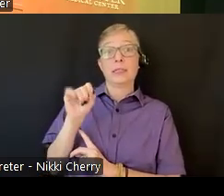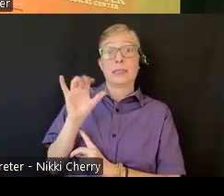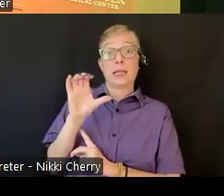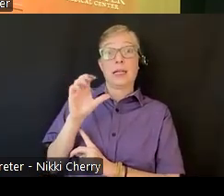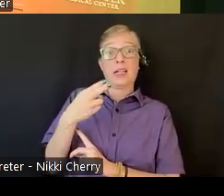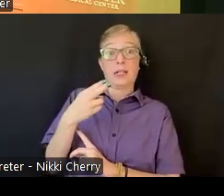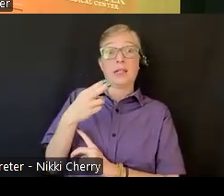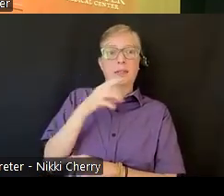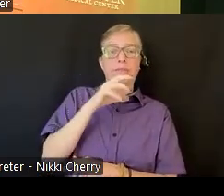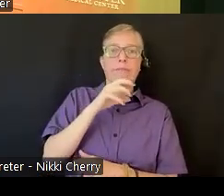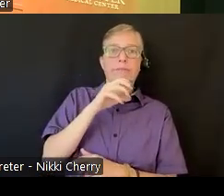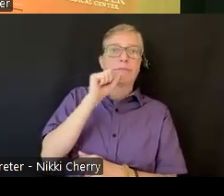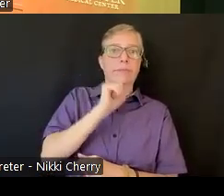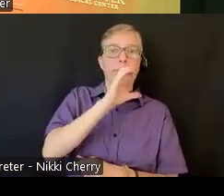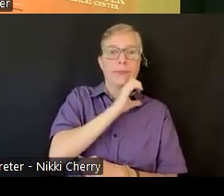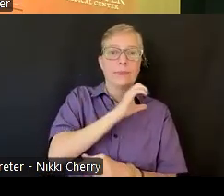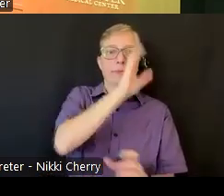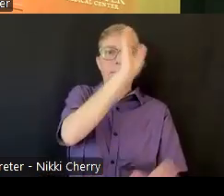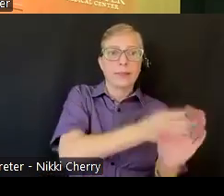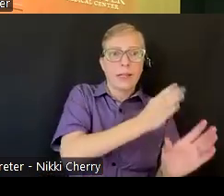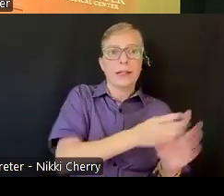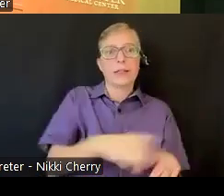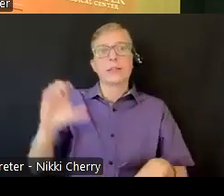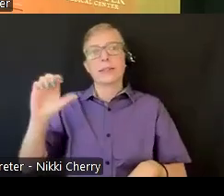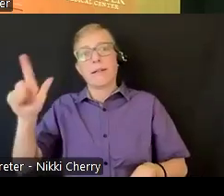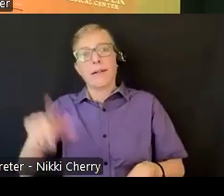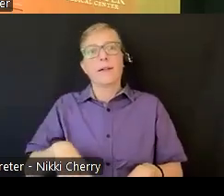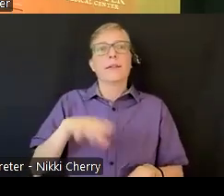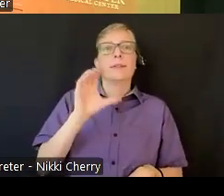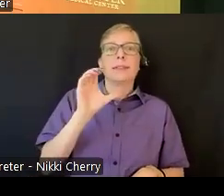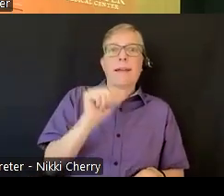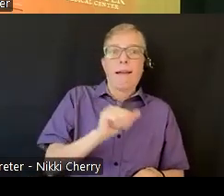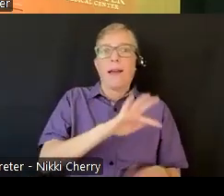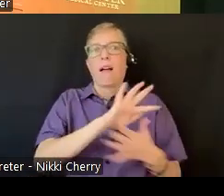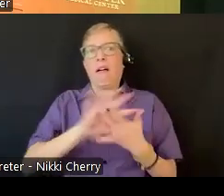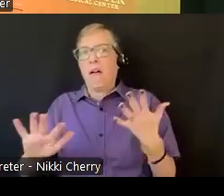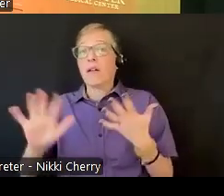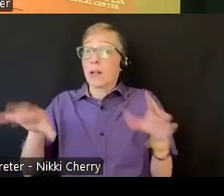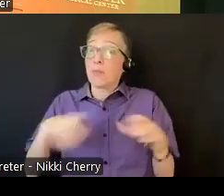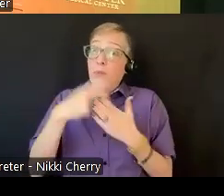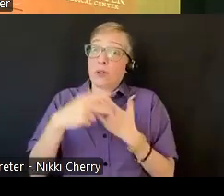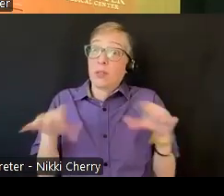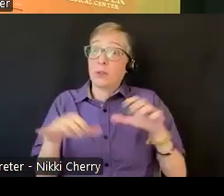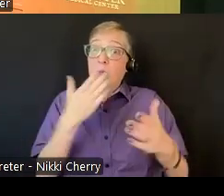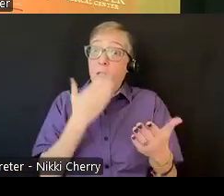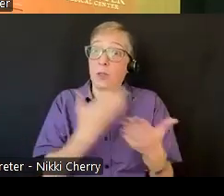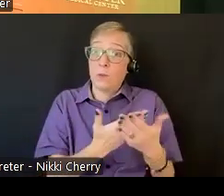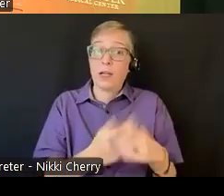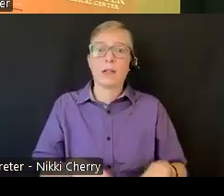Our fellowship programs are all doing very well. Addiction will have our first fellow